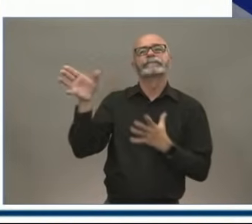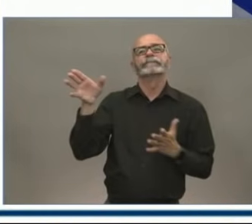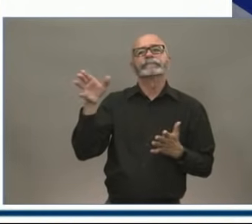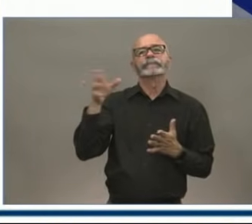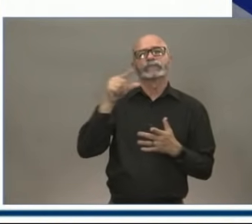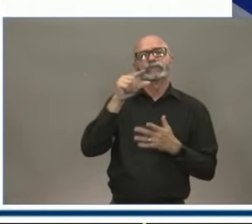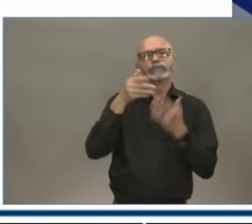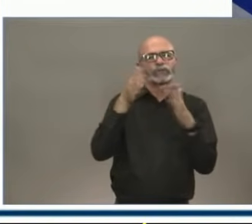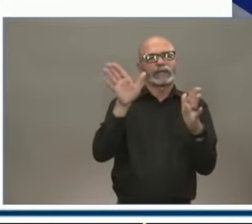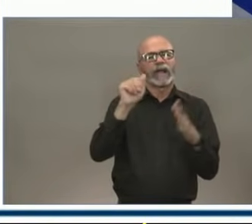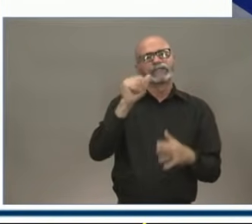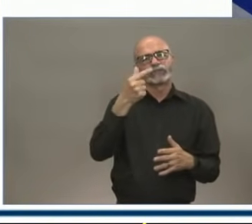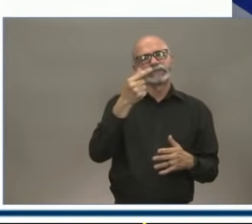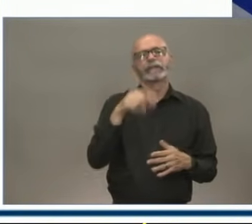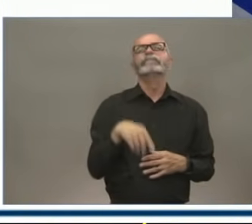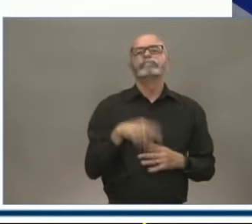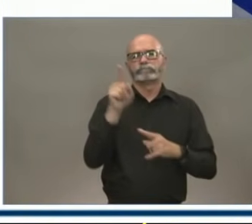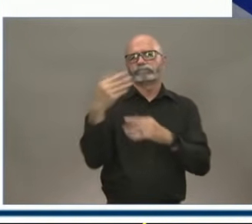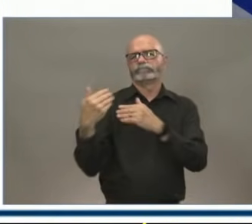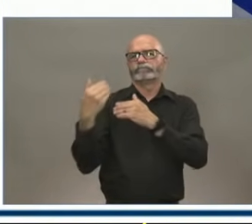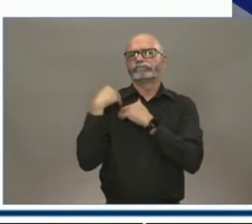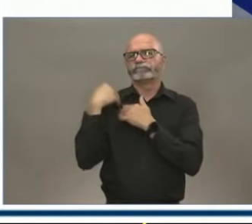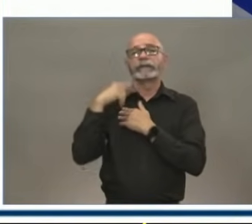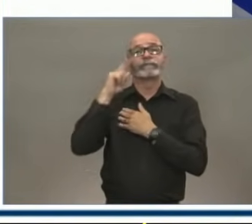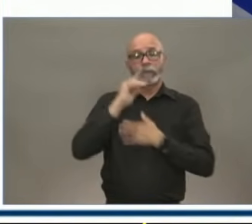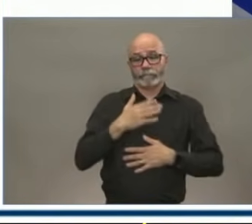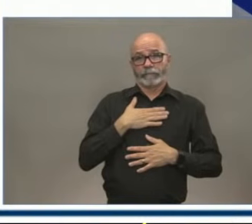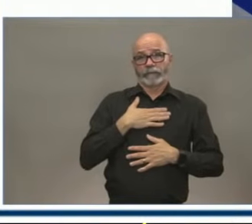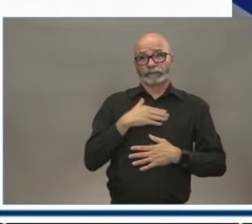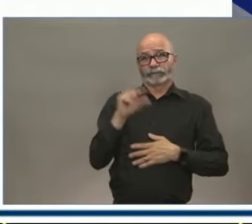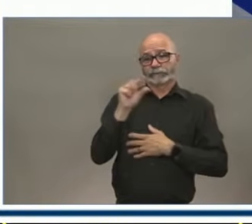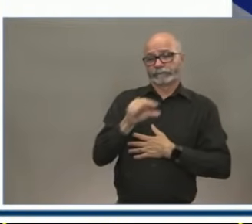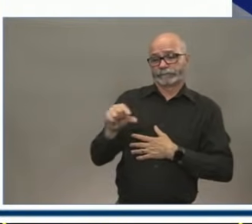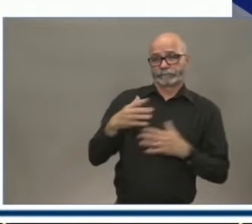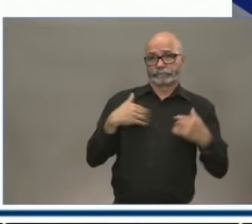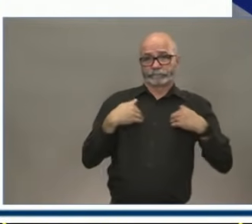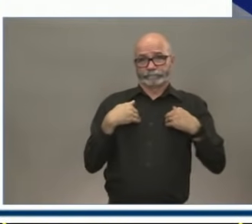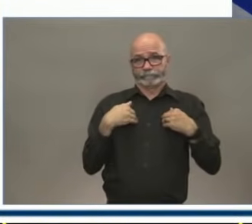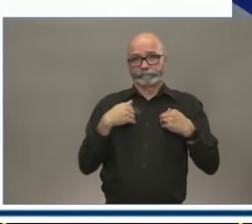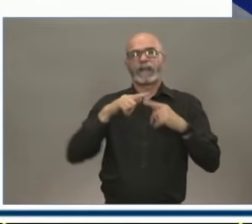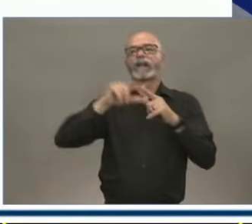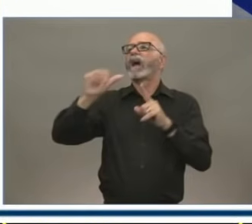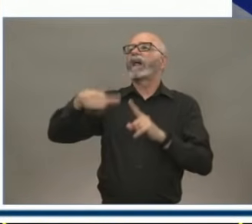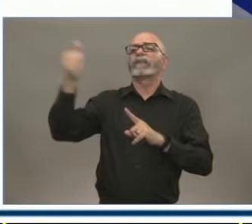oversight really for not only my government, but for governments in the past. They continue to put out